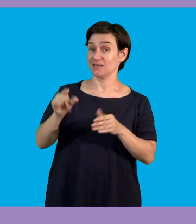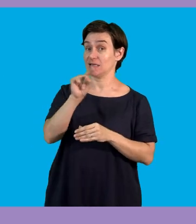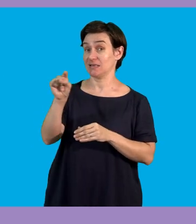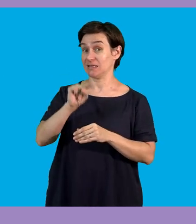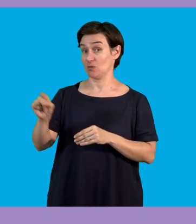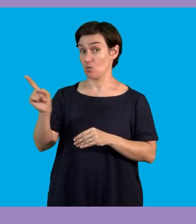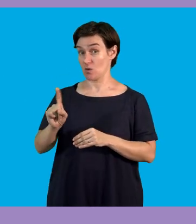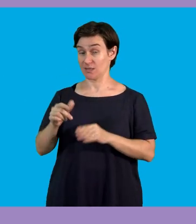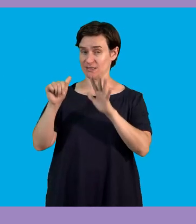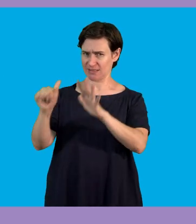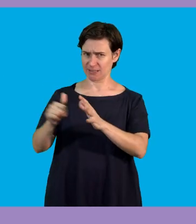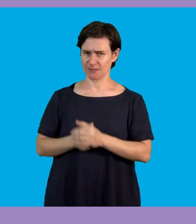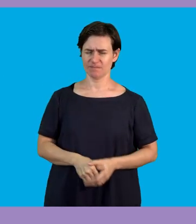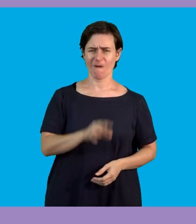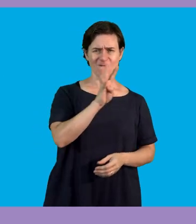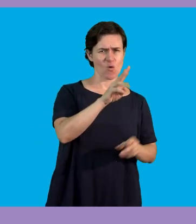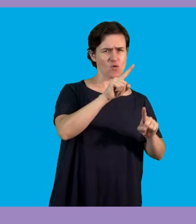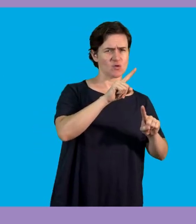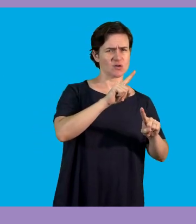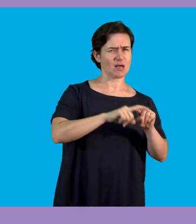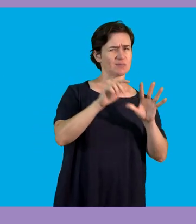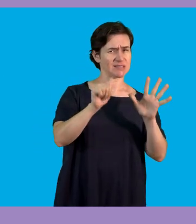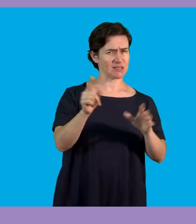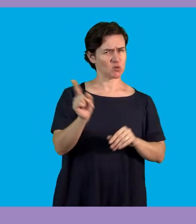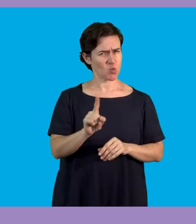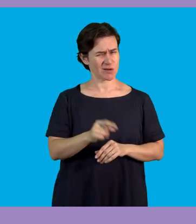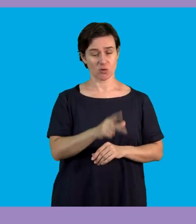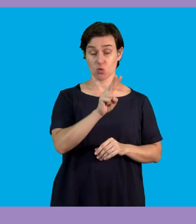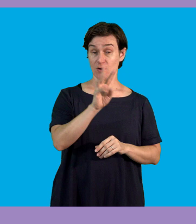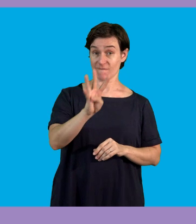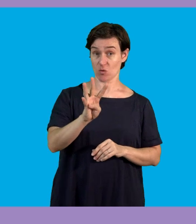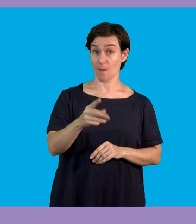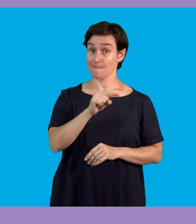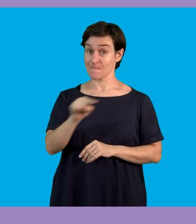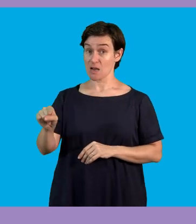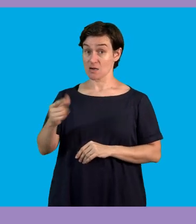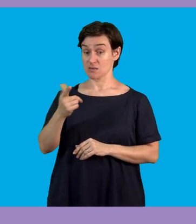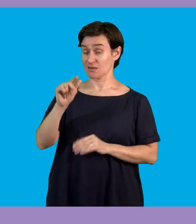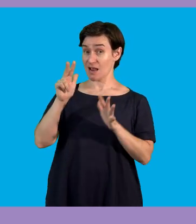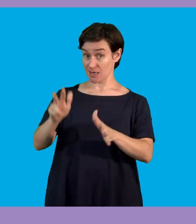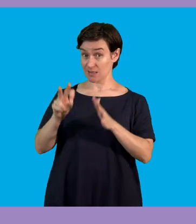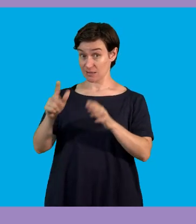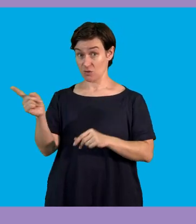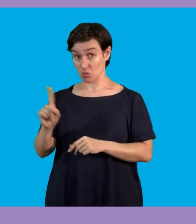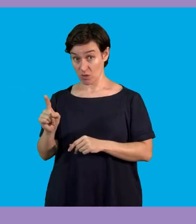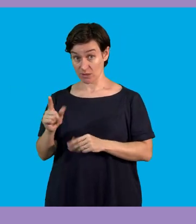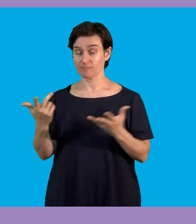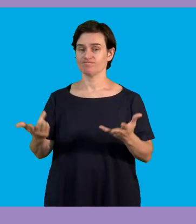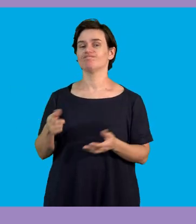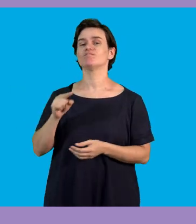18 equals to 6. So 4 times 6 is 24 minus